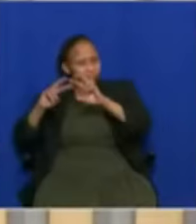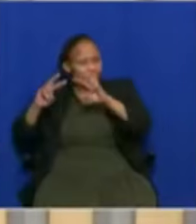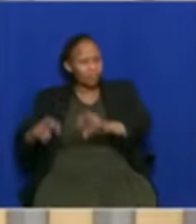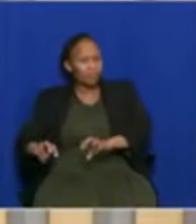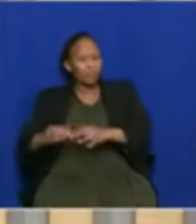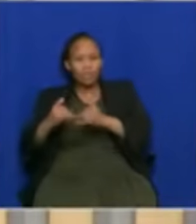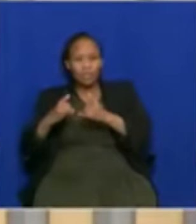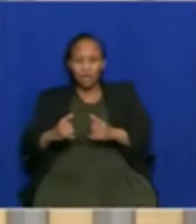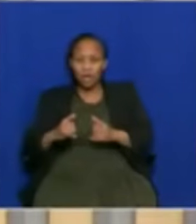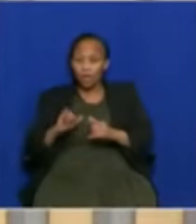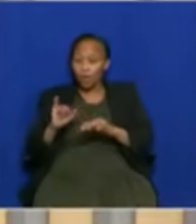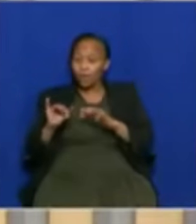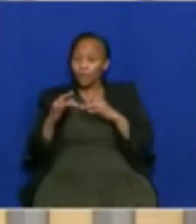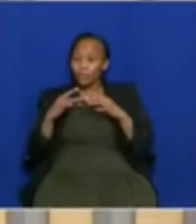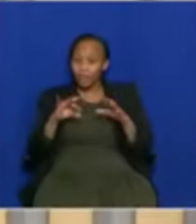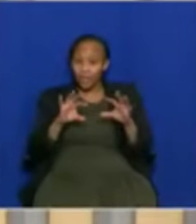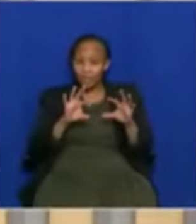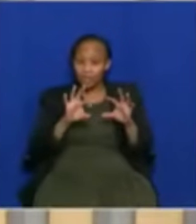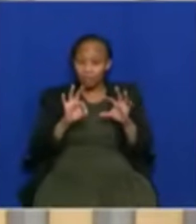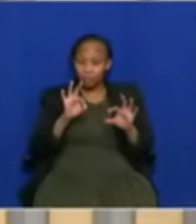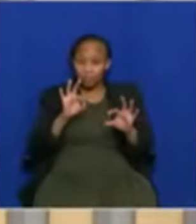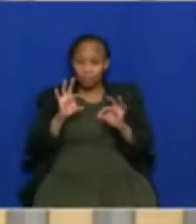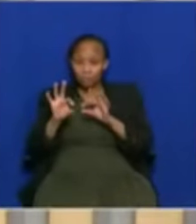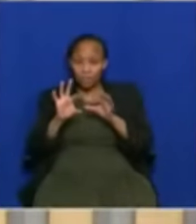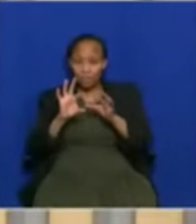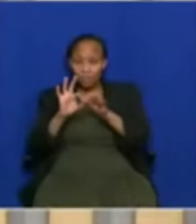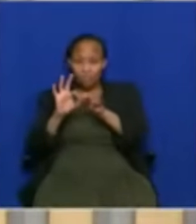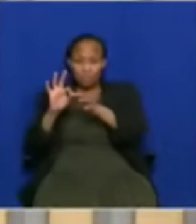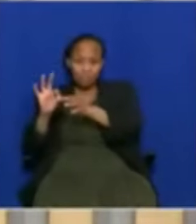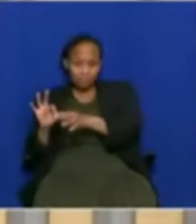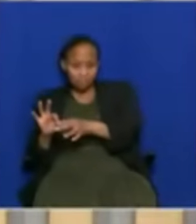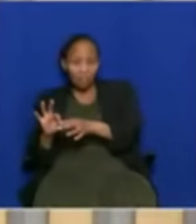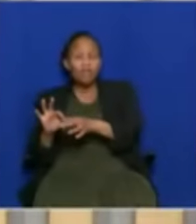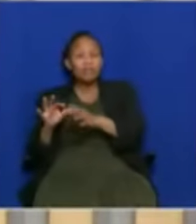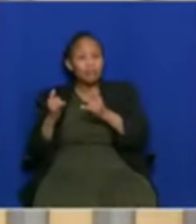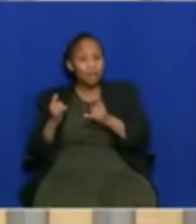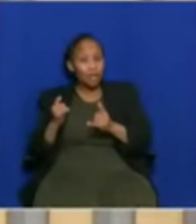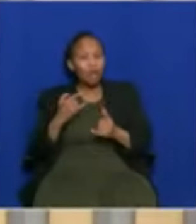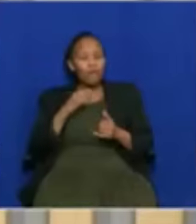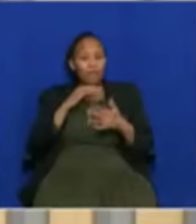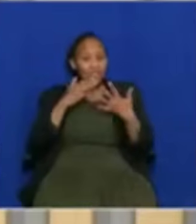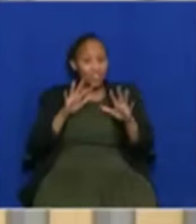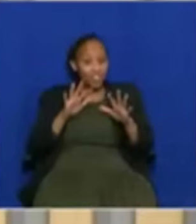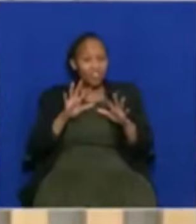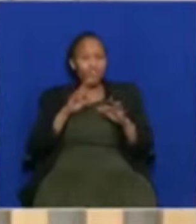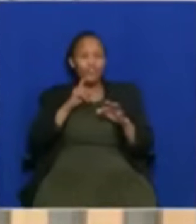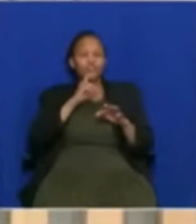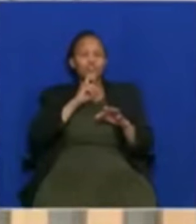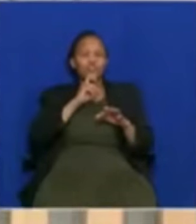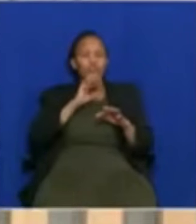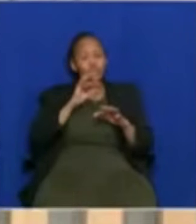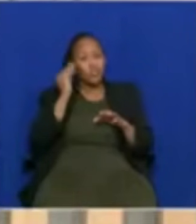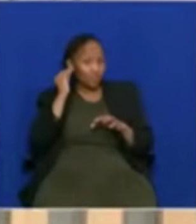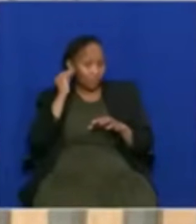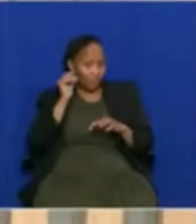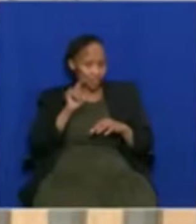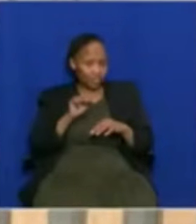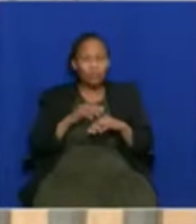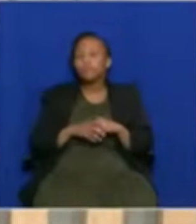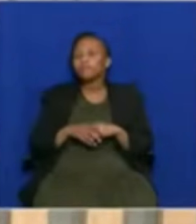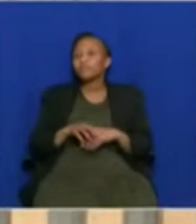I got that information and I utilized that information. My question then, how did you know who to